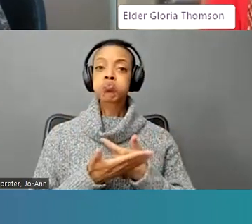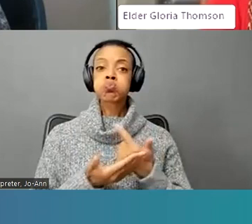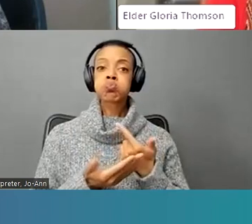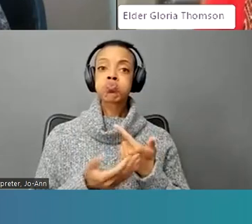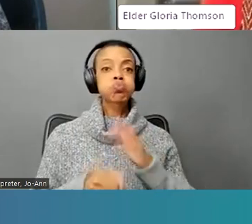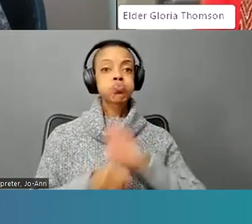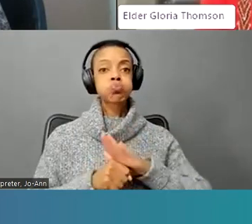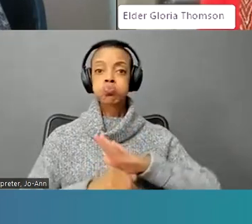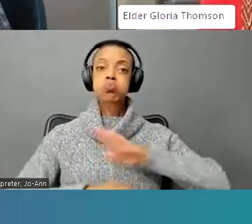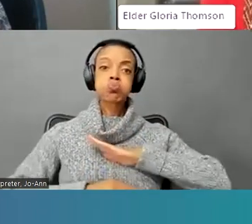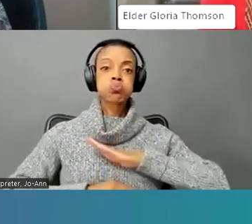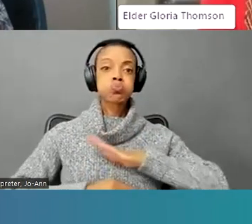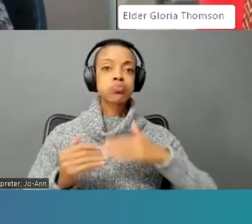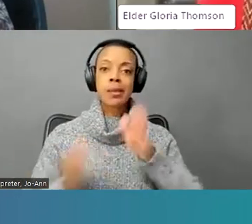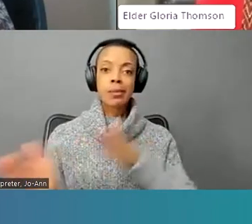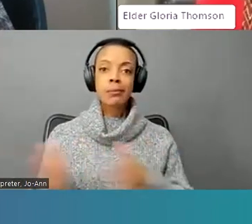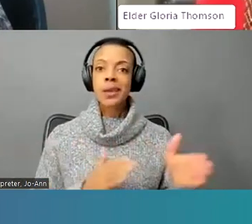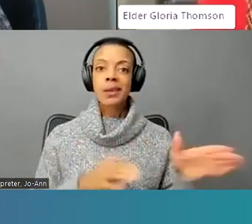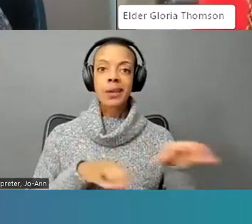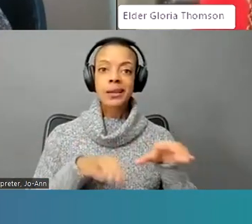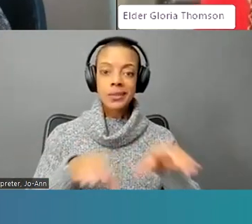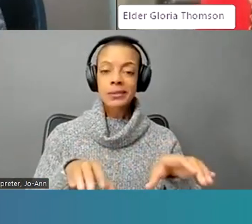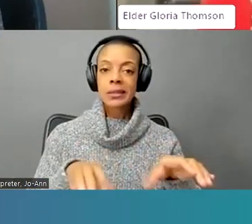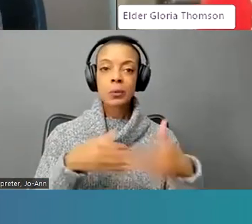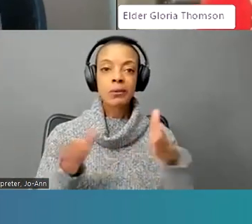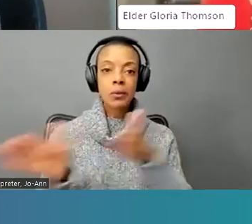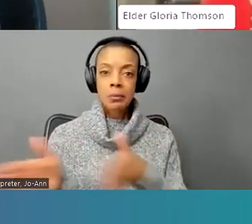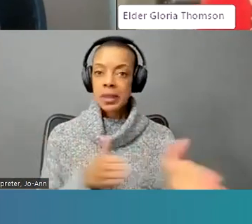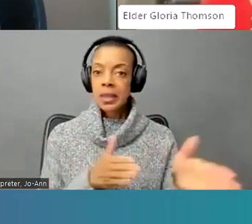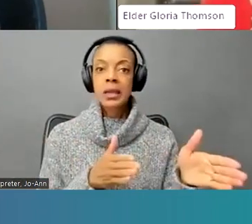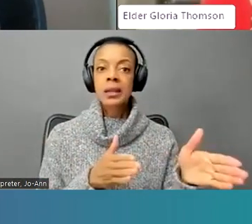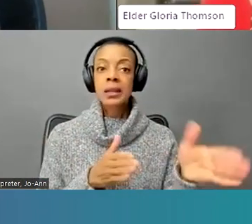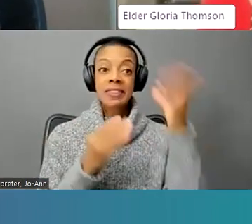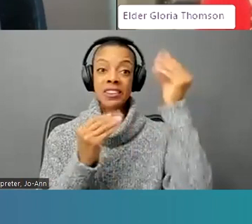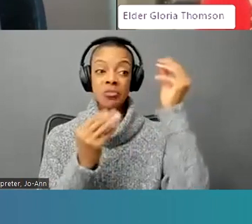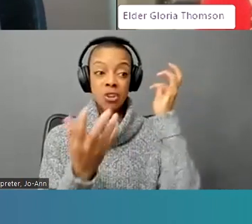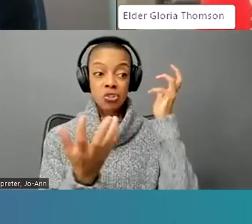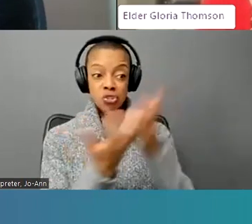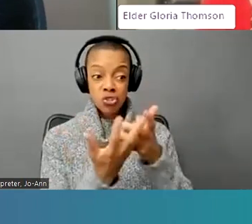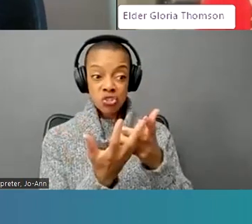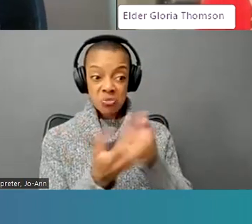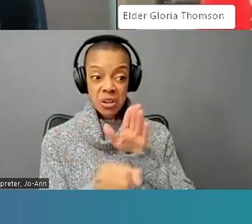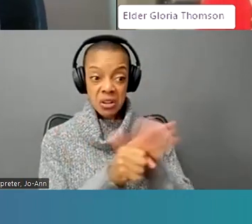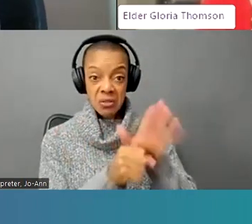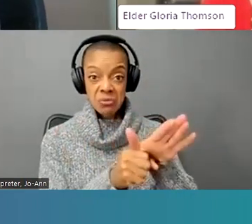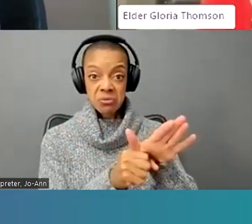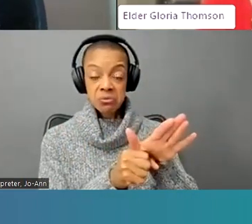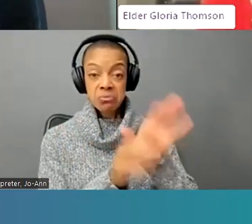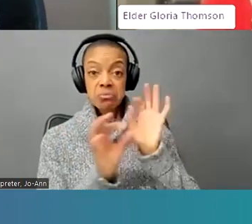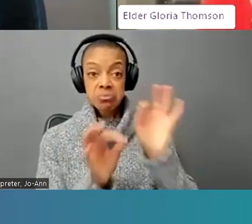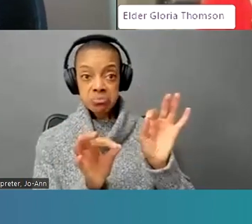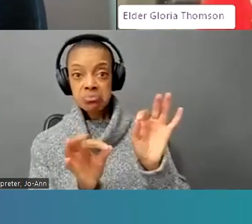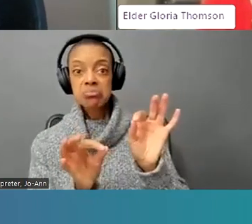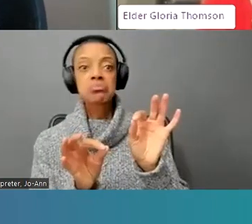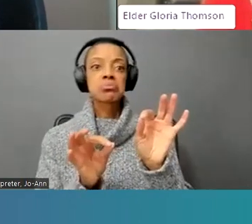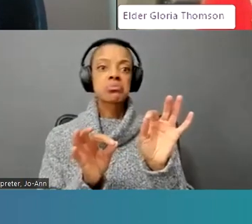activity or the event that they're planning, that once they get the information and they, you know, study that, they